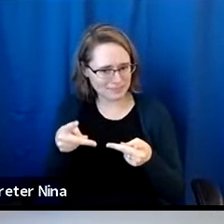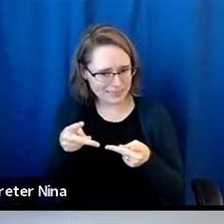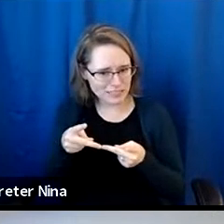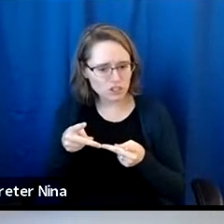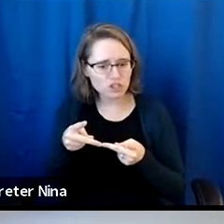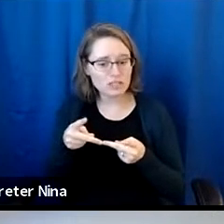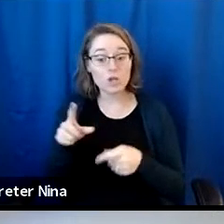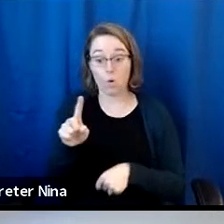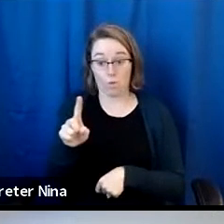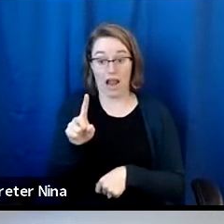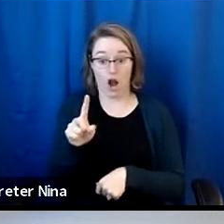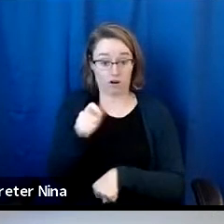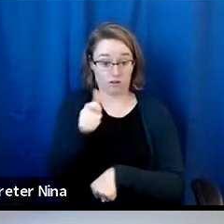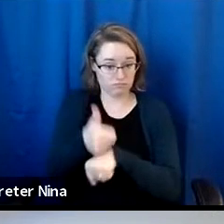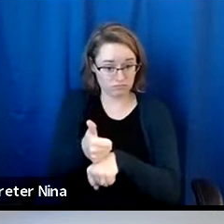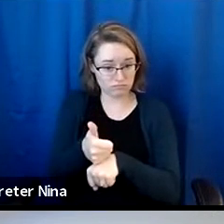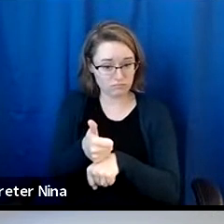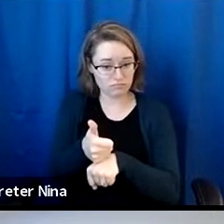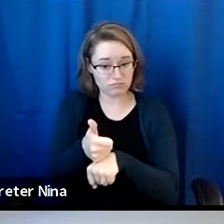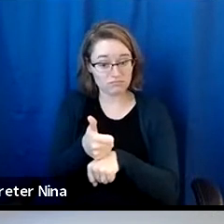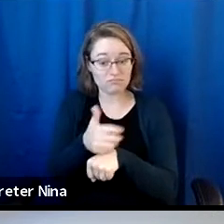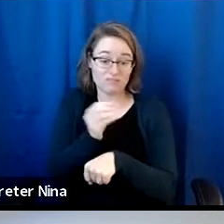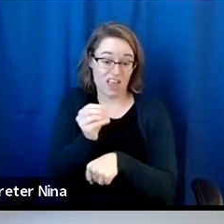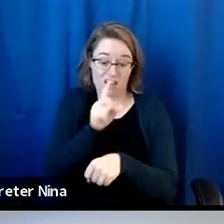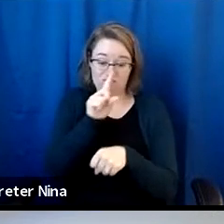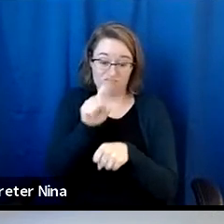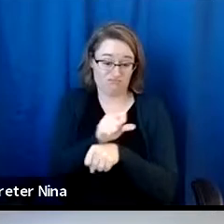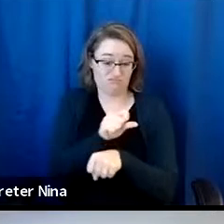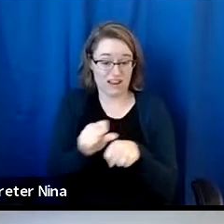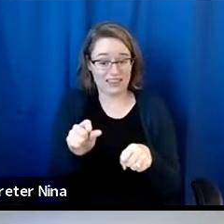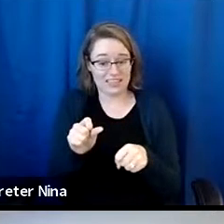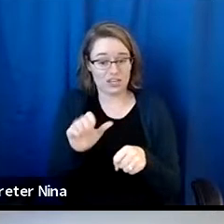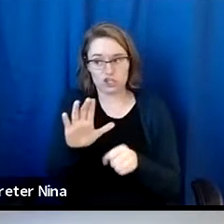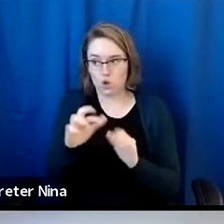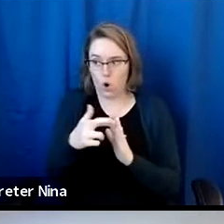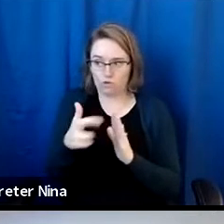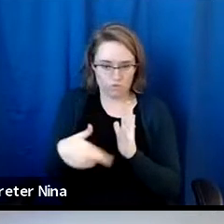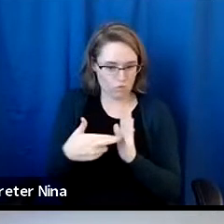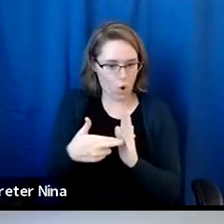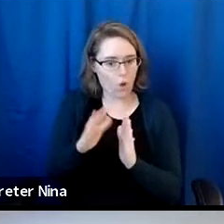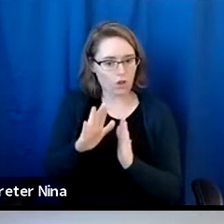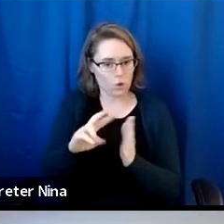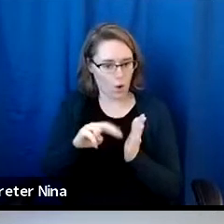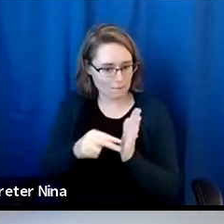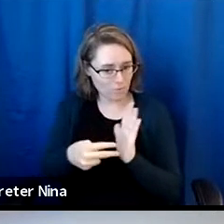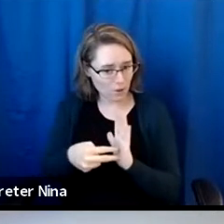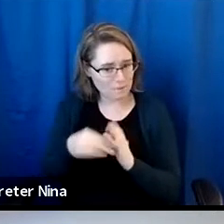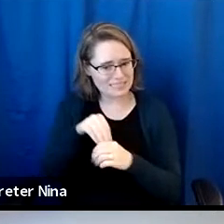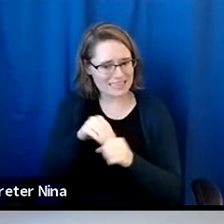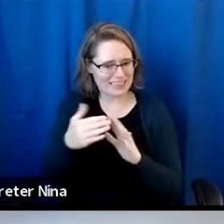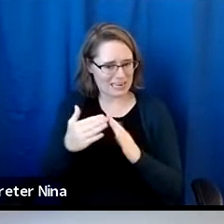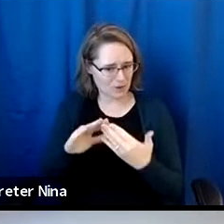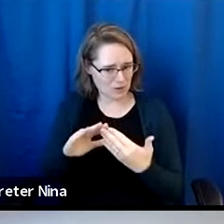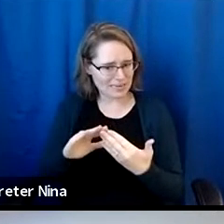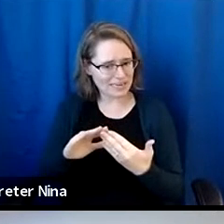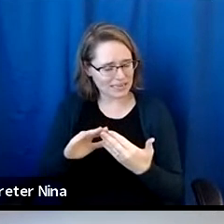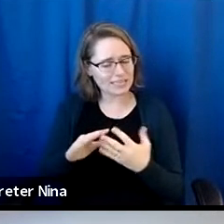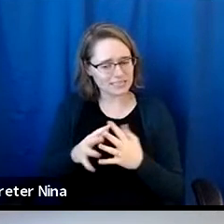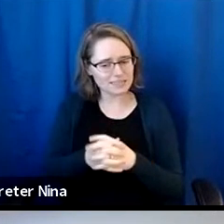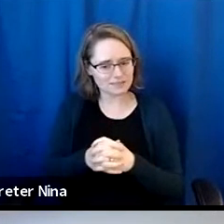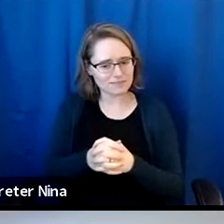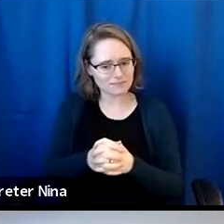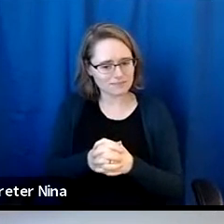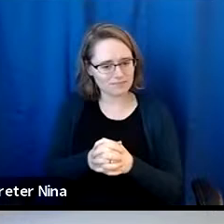they're situated, and really what your role and purpose is within the community, I think that's